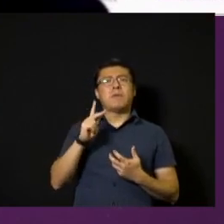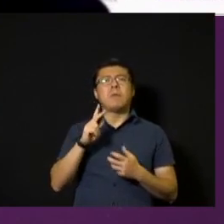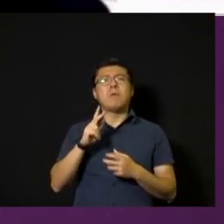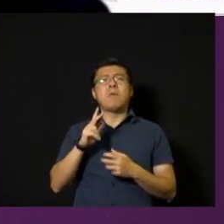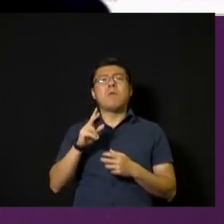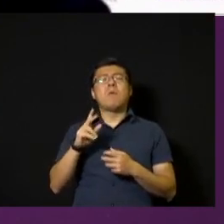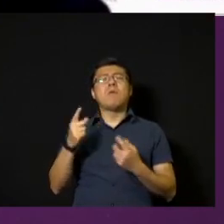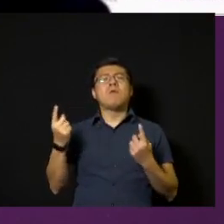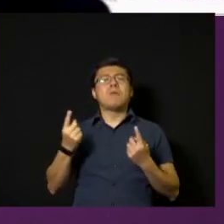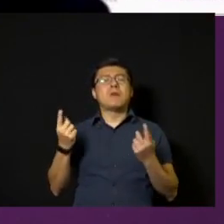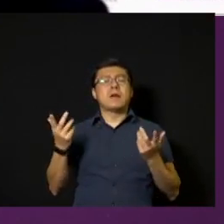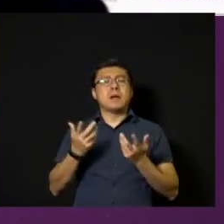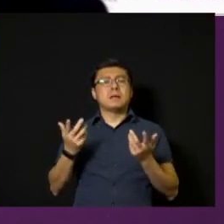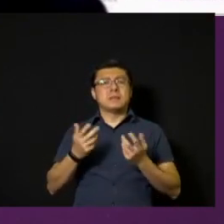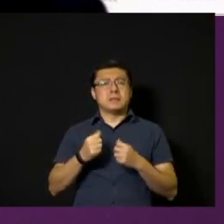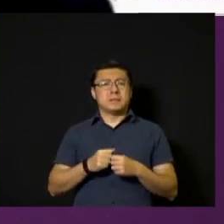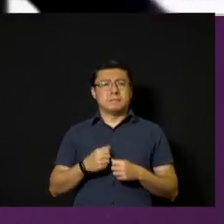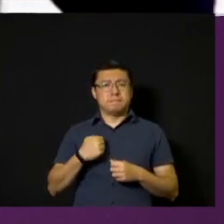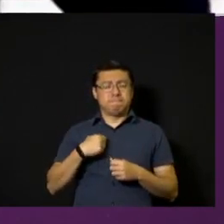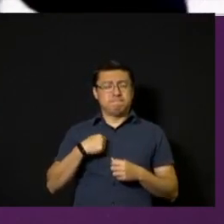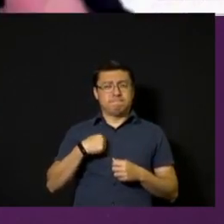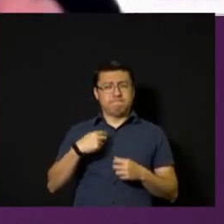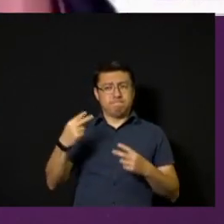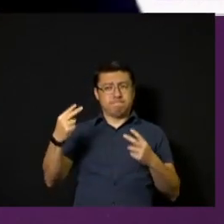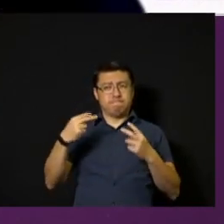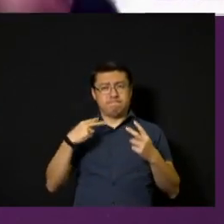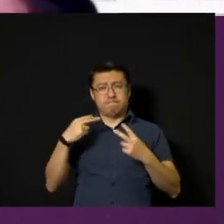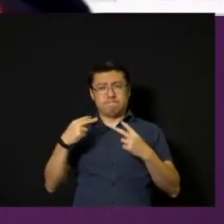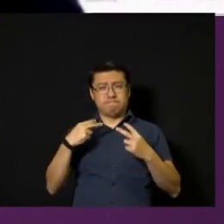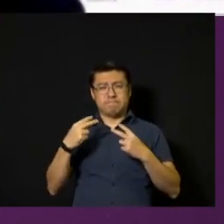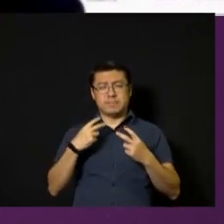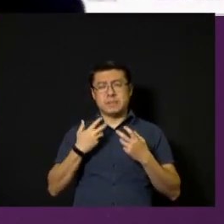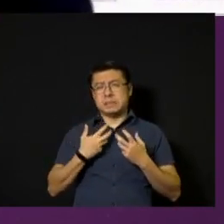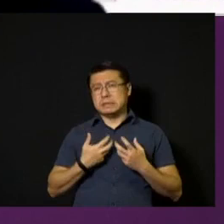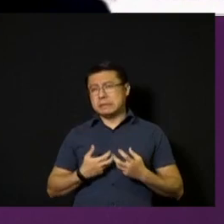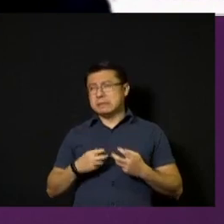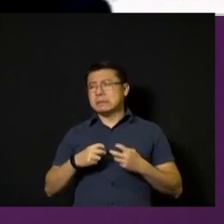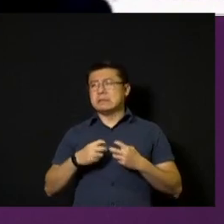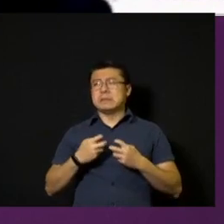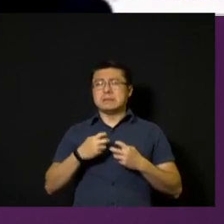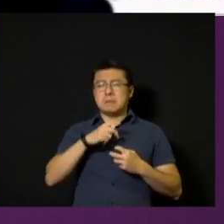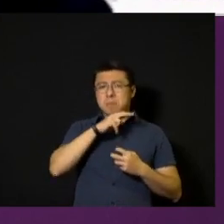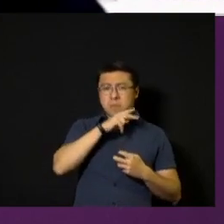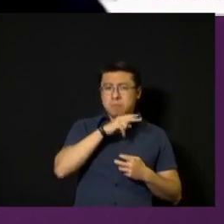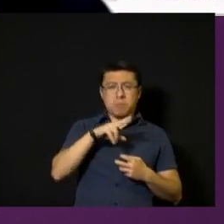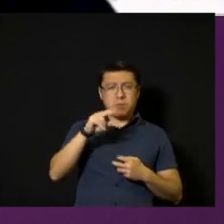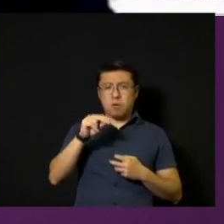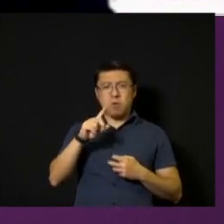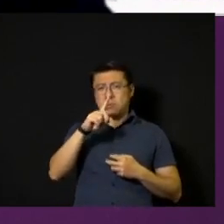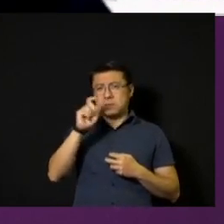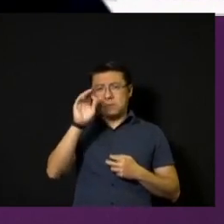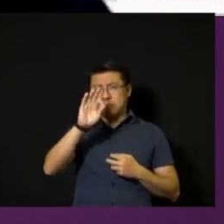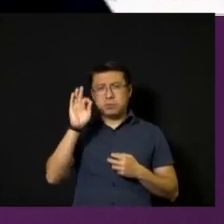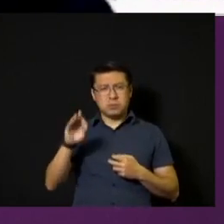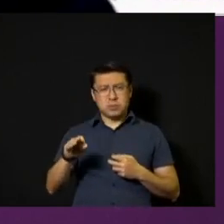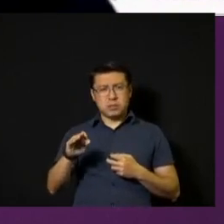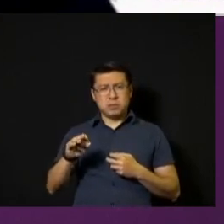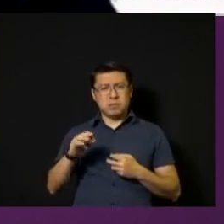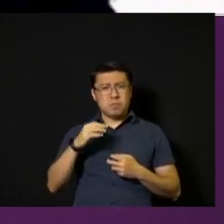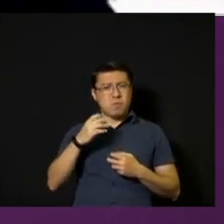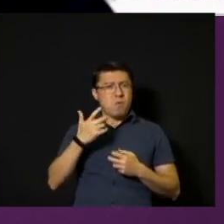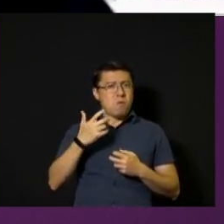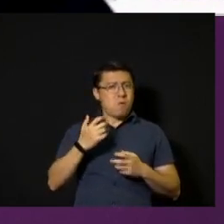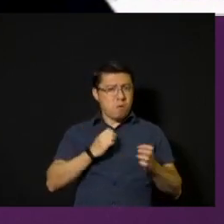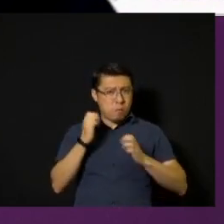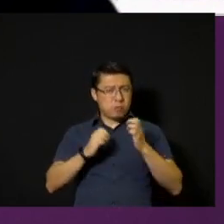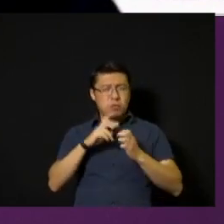secret? I don't stop working. I'm angry, upset, but I'm talking to